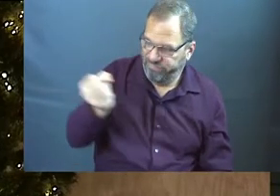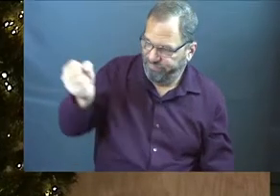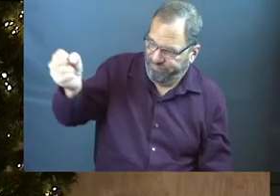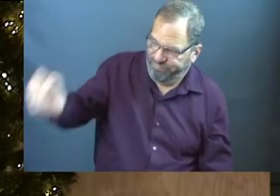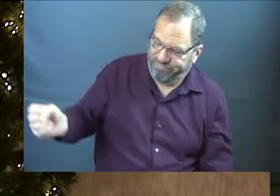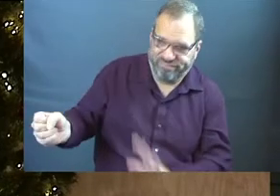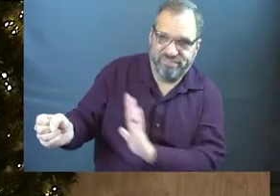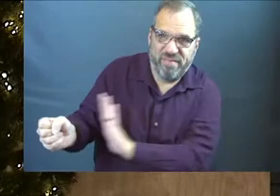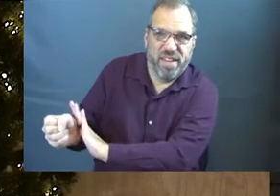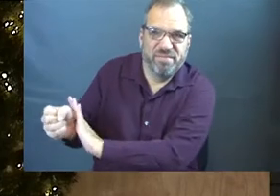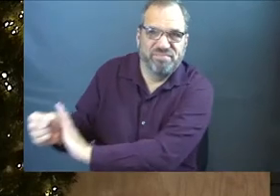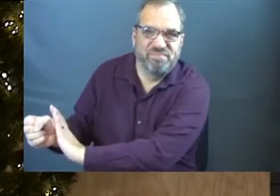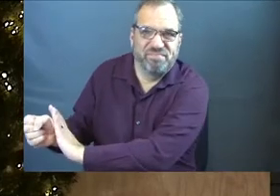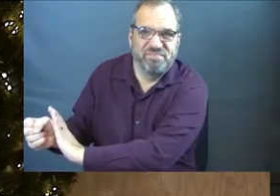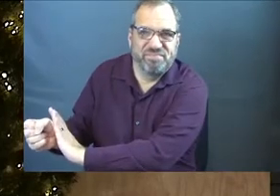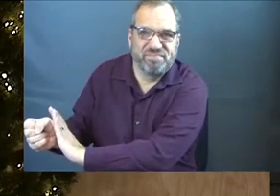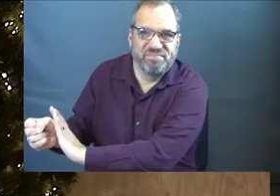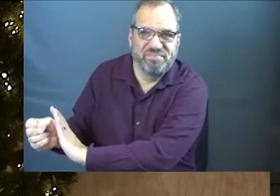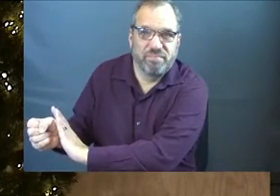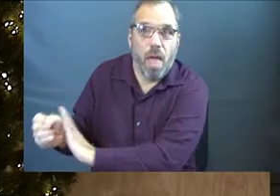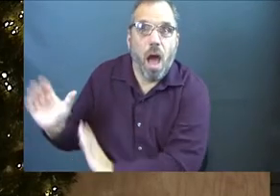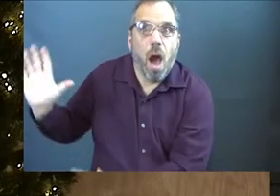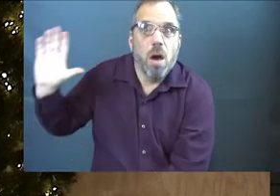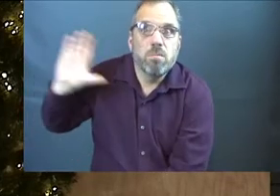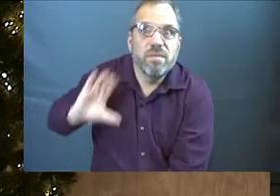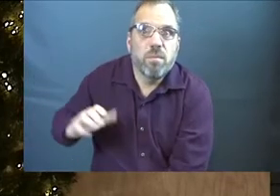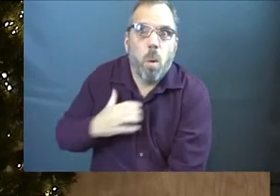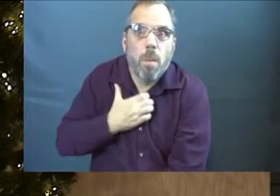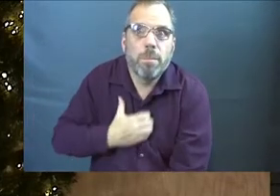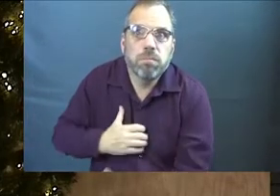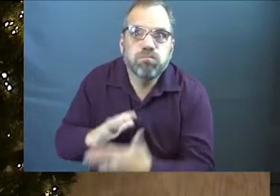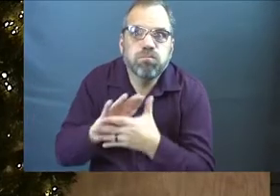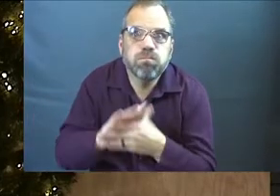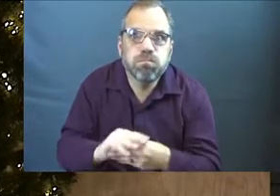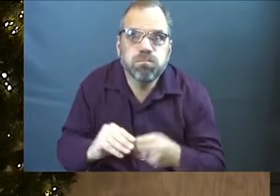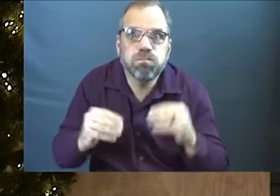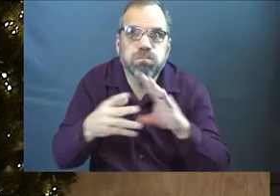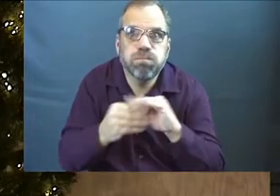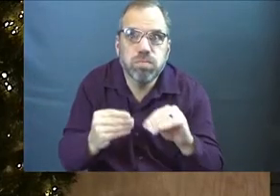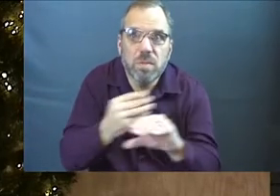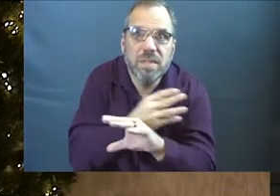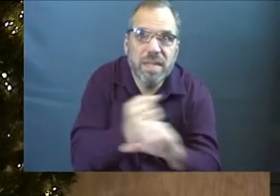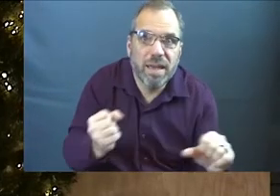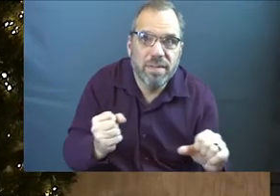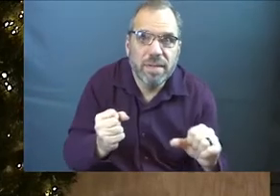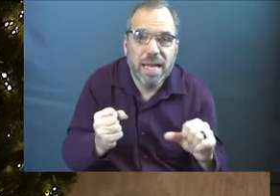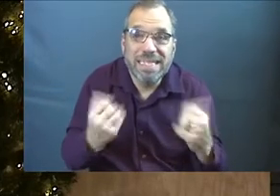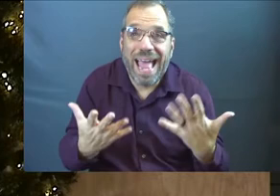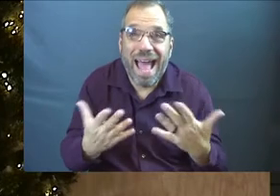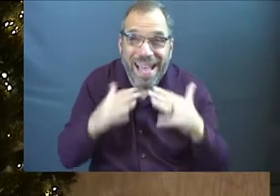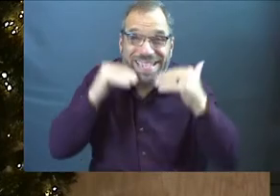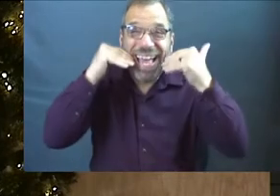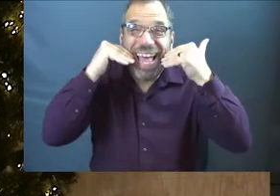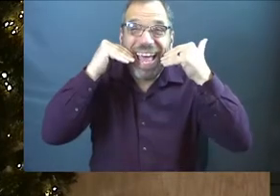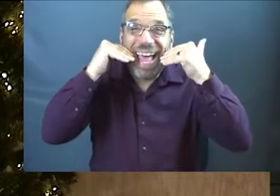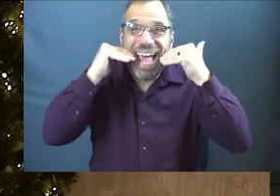saved. And we used to have a passionate story of our salvation, and we've lost our